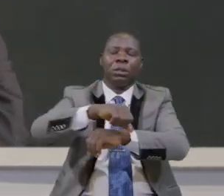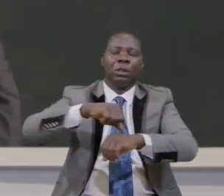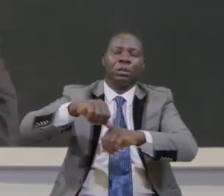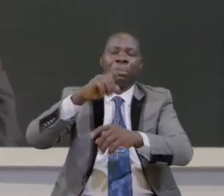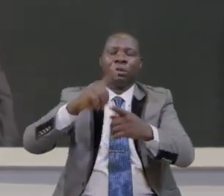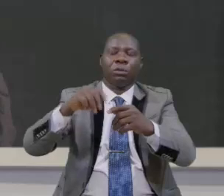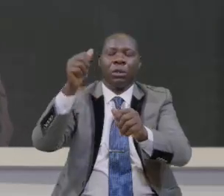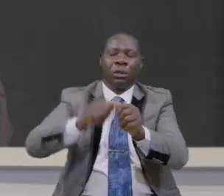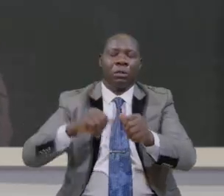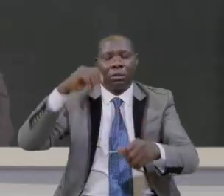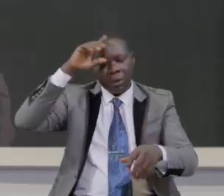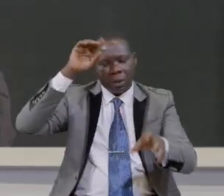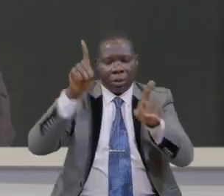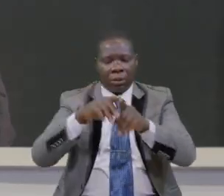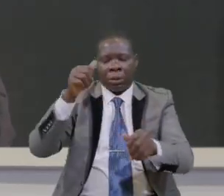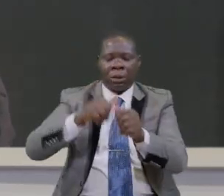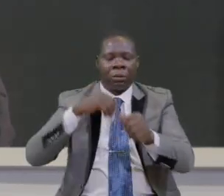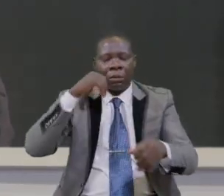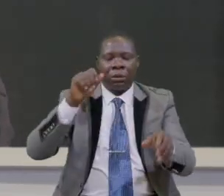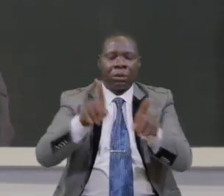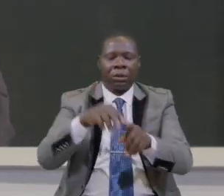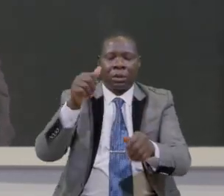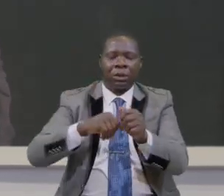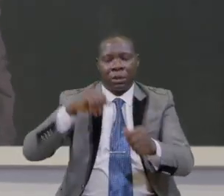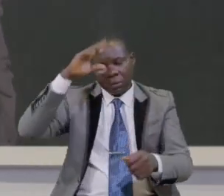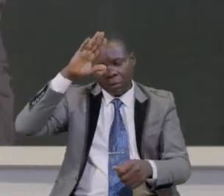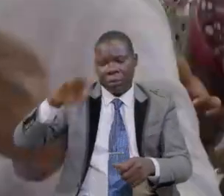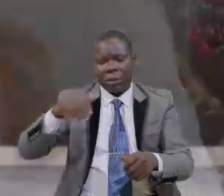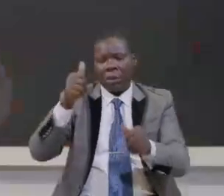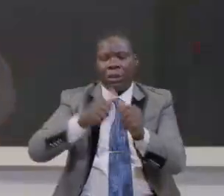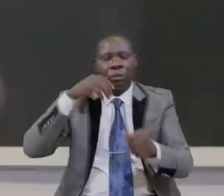sister, every man, every woman here in Jesus' name. Amen.